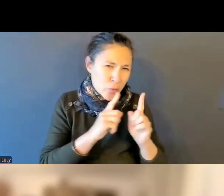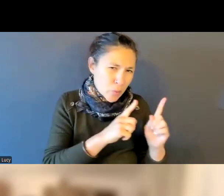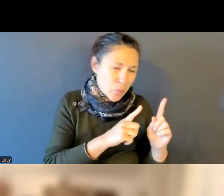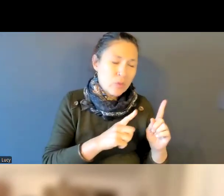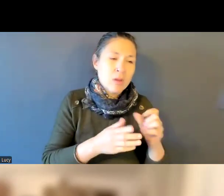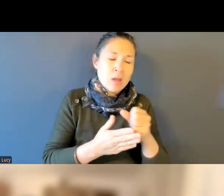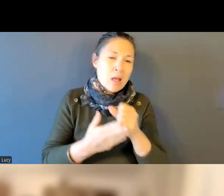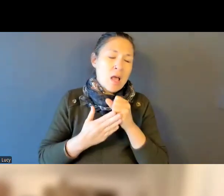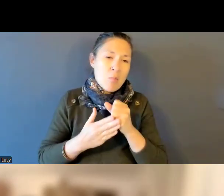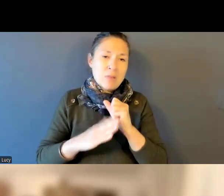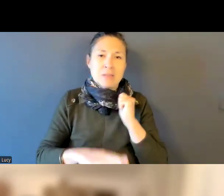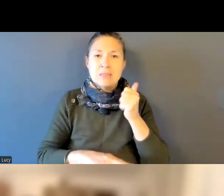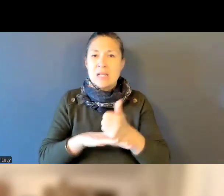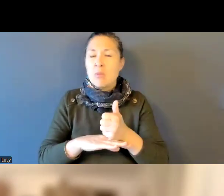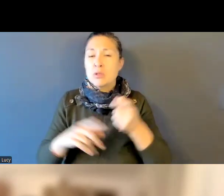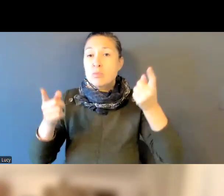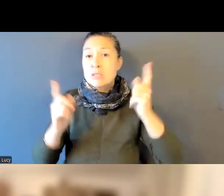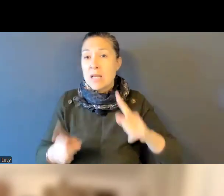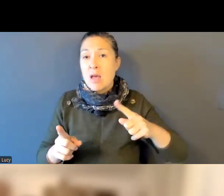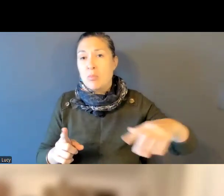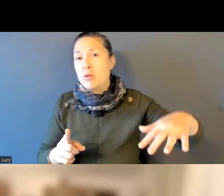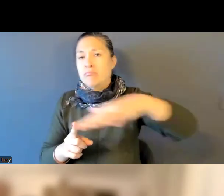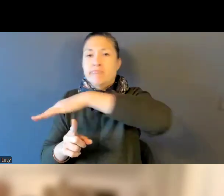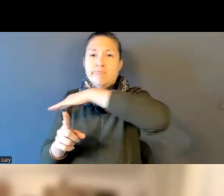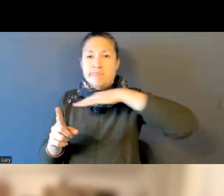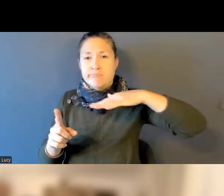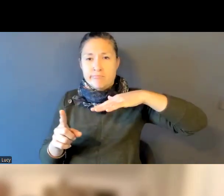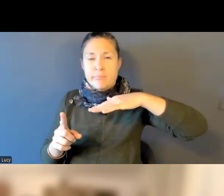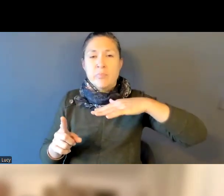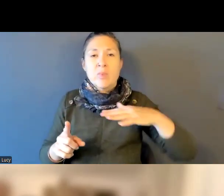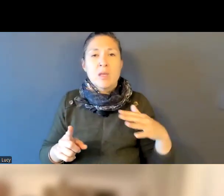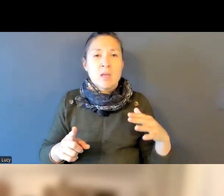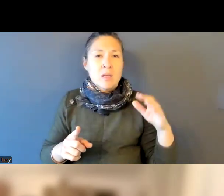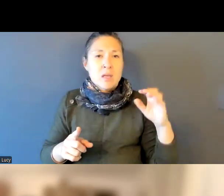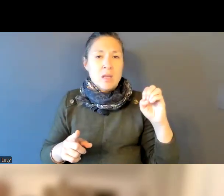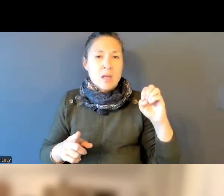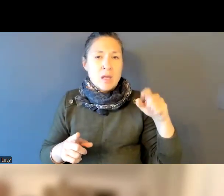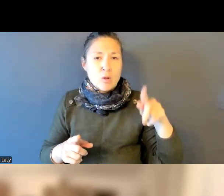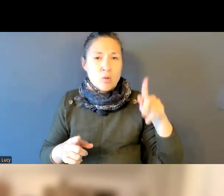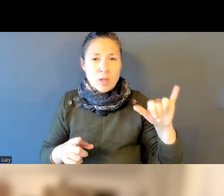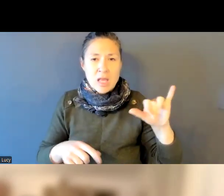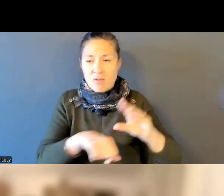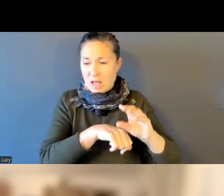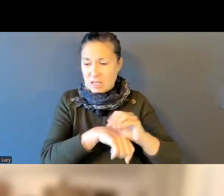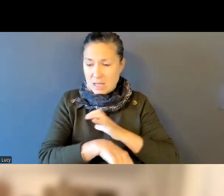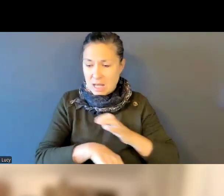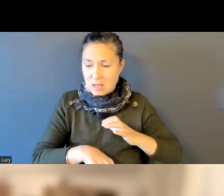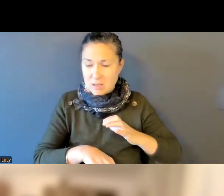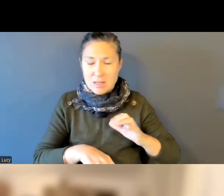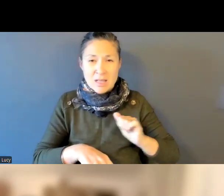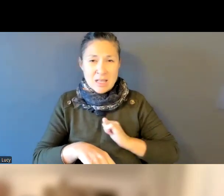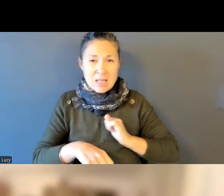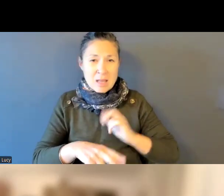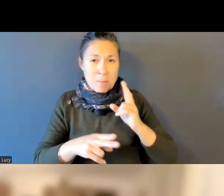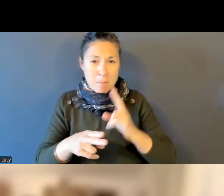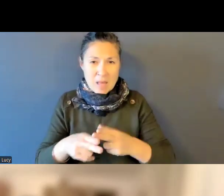the landscape. The Equity Advisory Council that I referred to was not the same